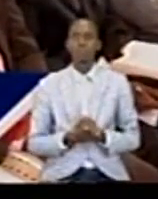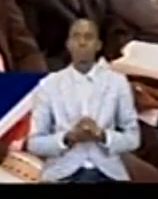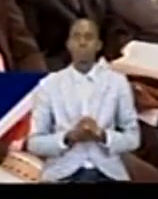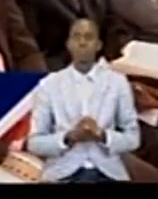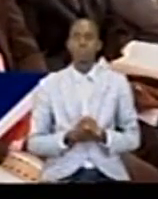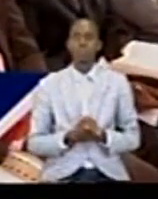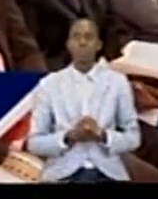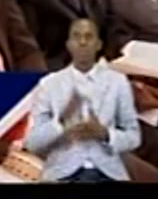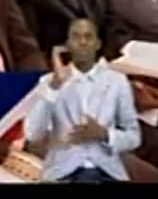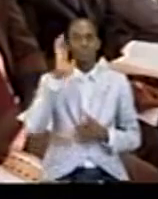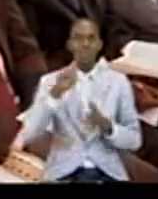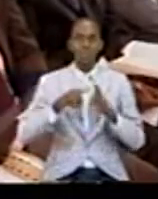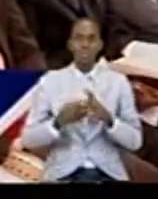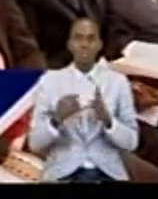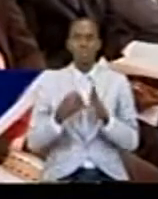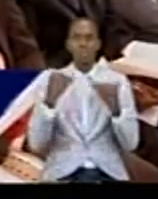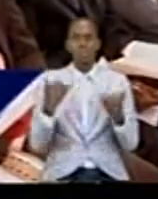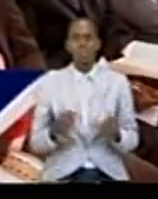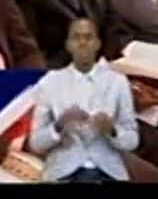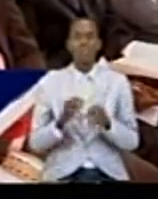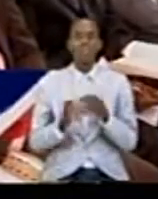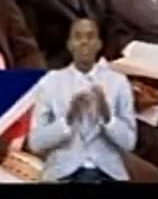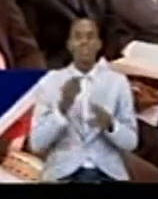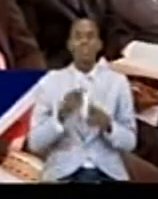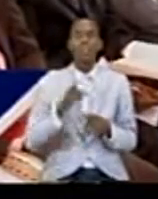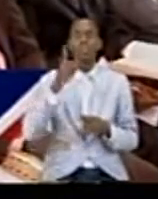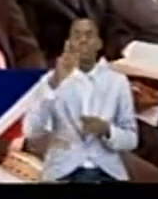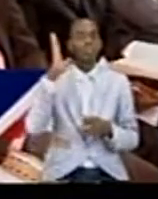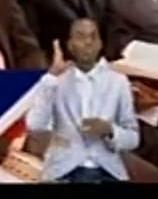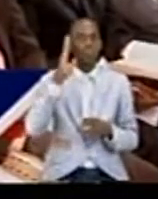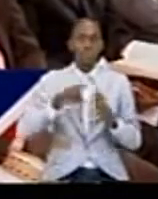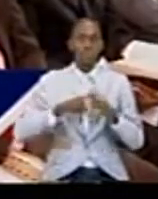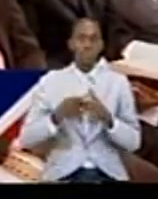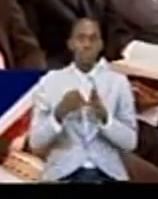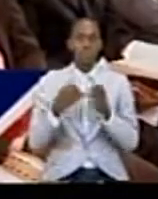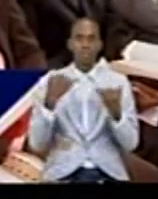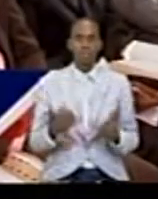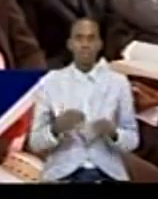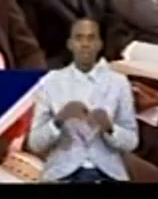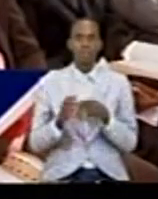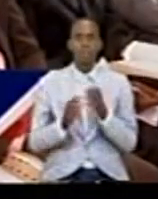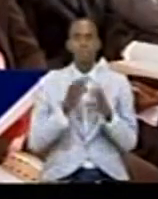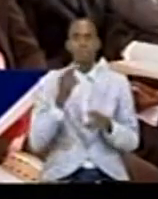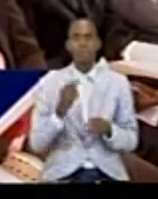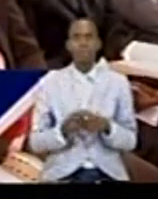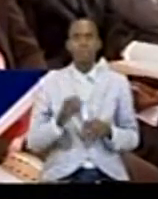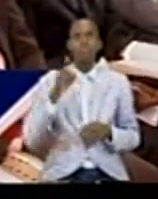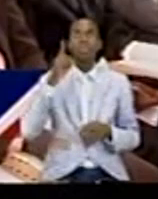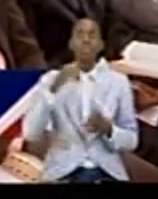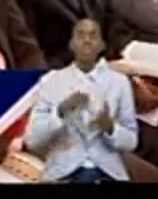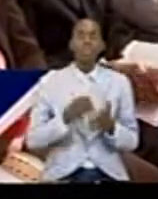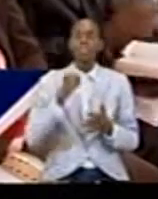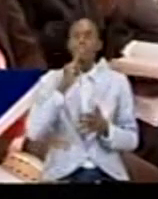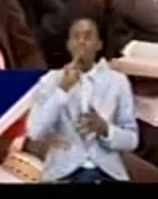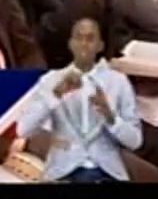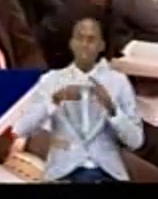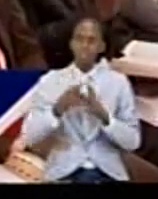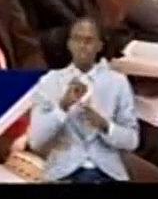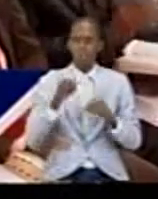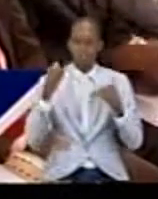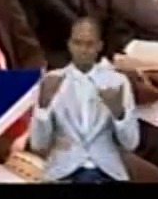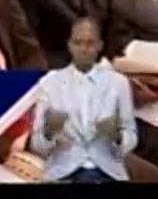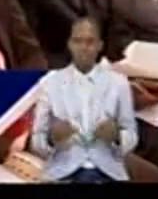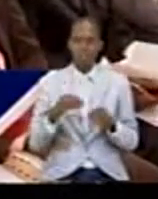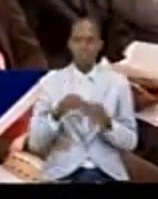It's starting now. I said it's starting now. I said it is starting now.